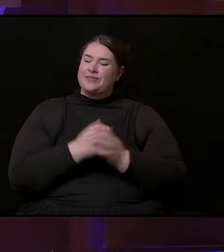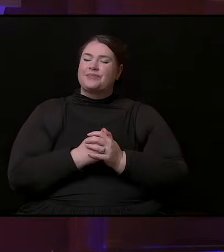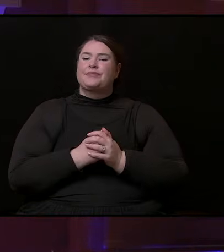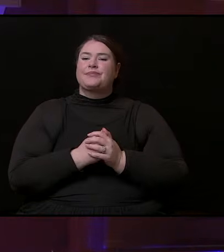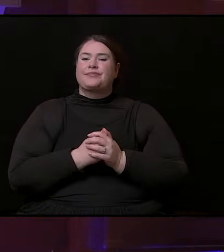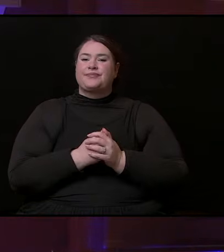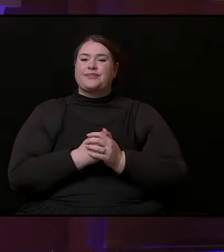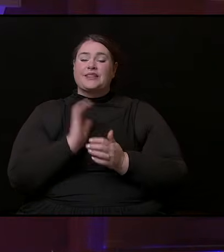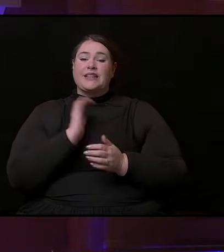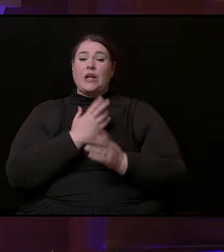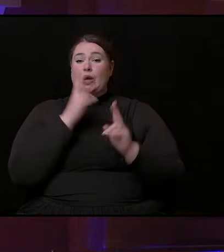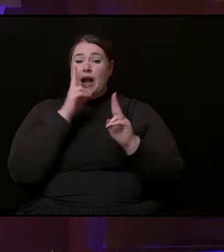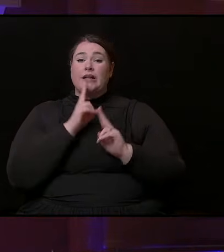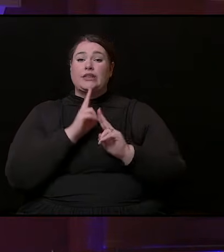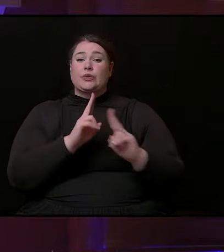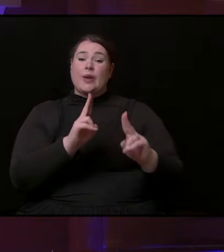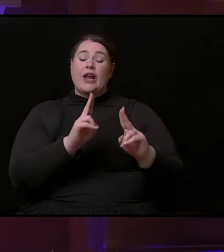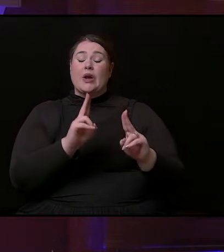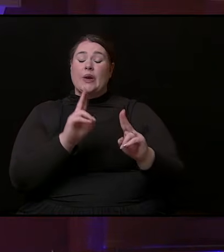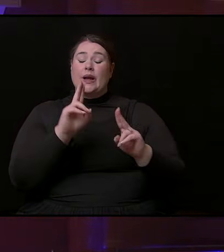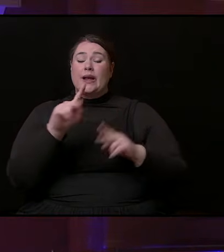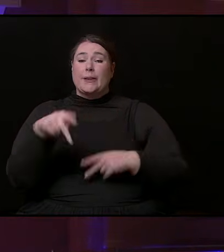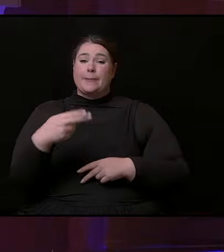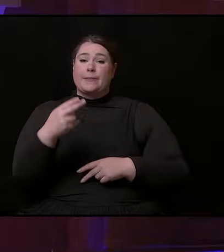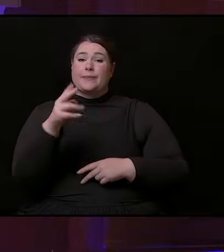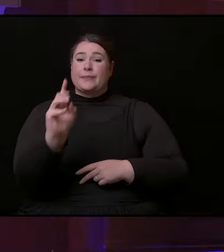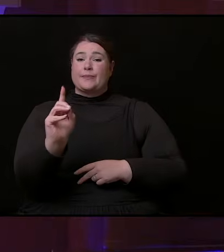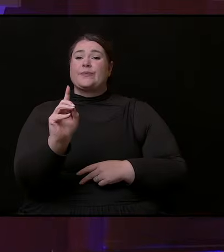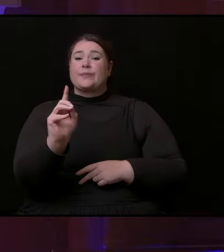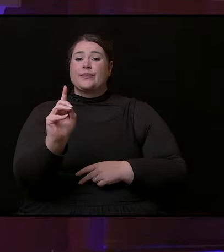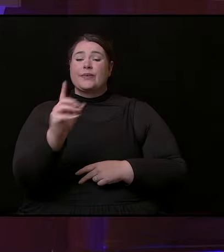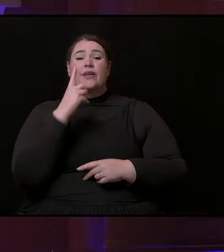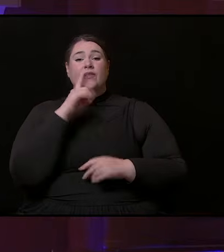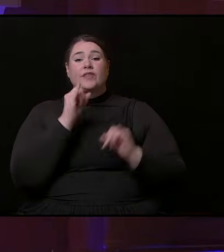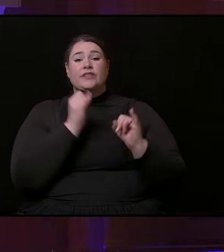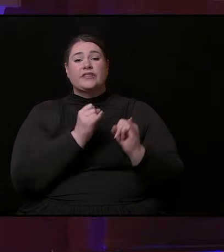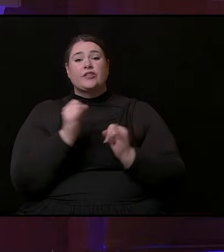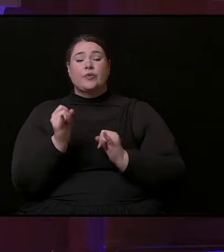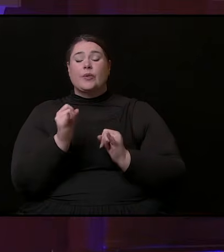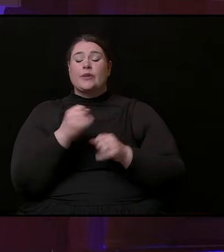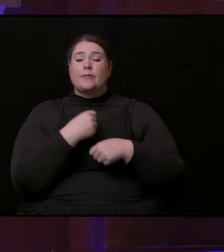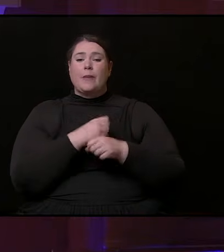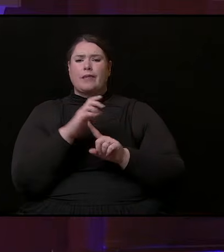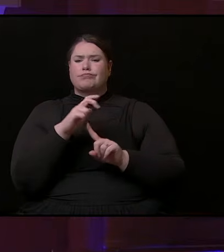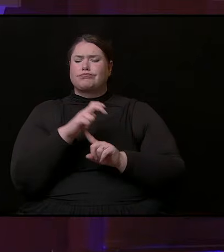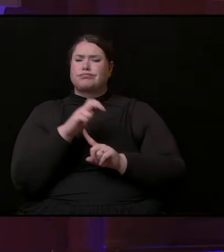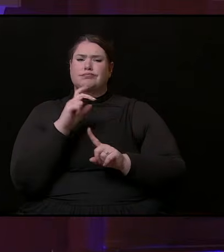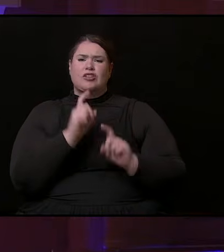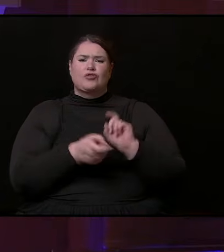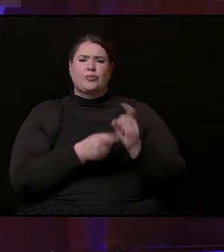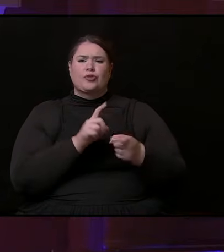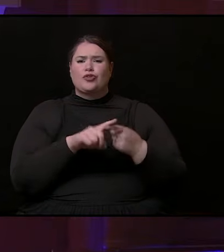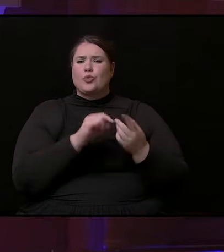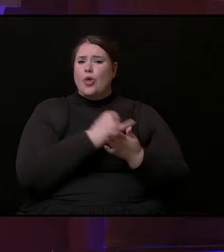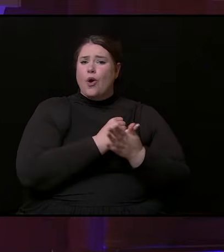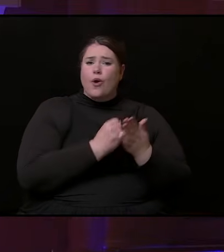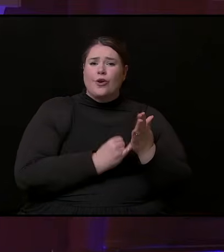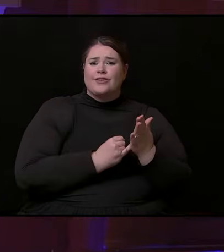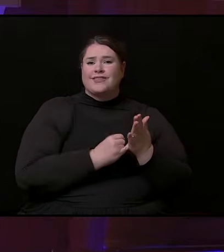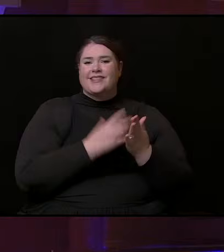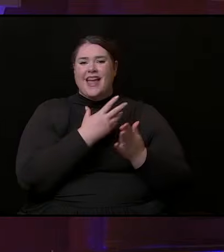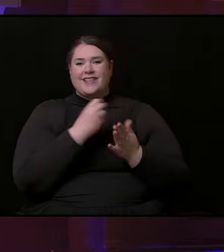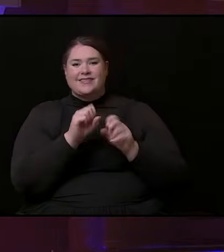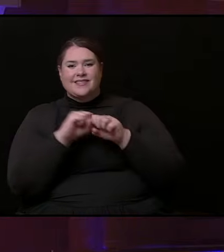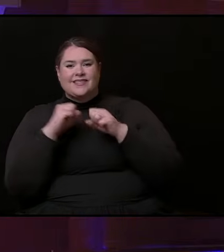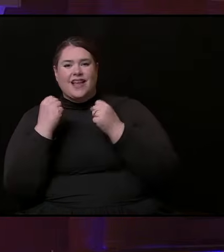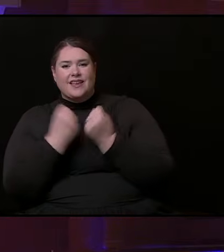our honorary doctorates to those individuals who have made remarkable contributions to the arts and to society,